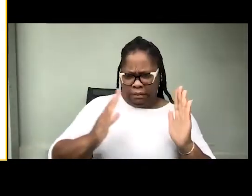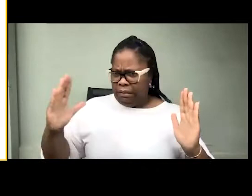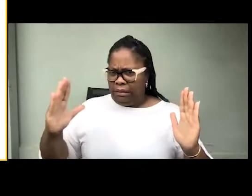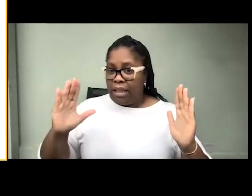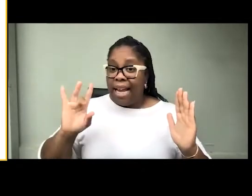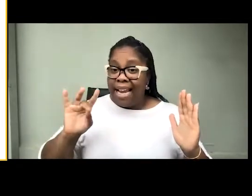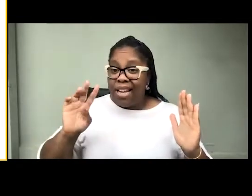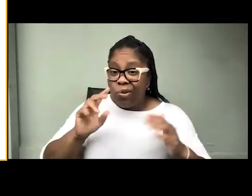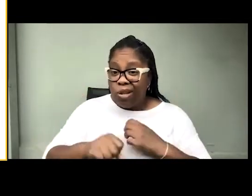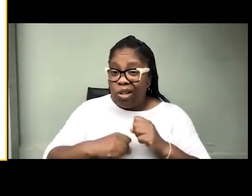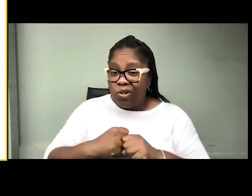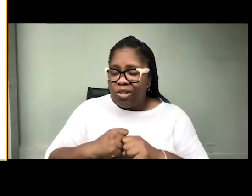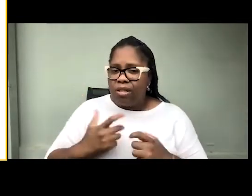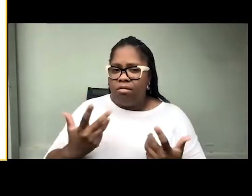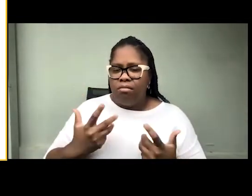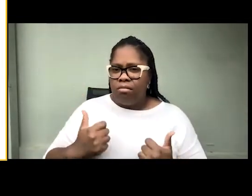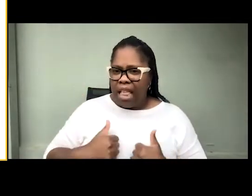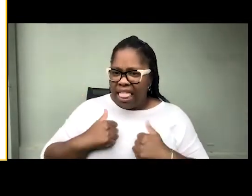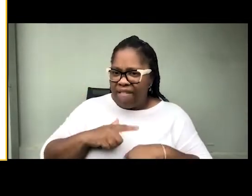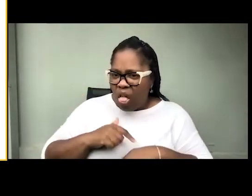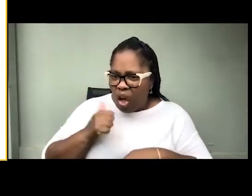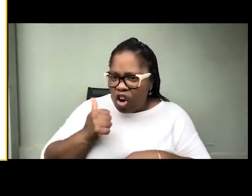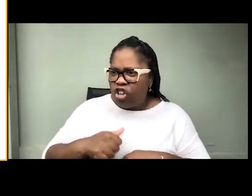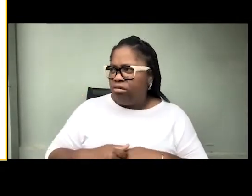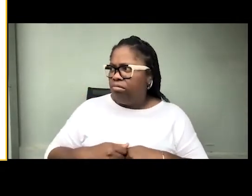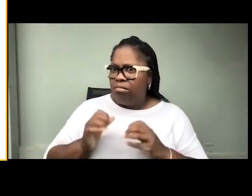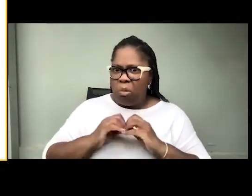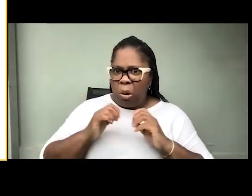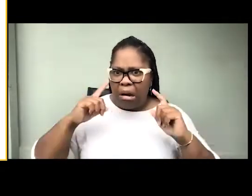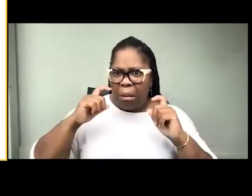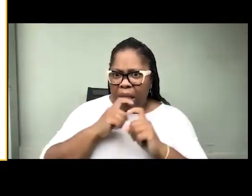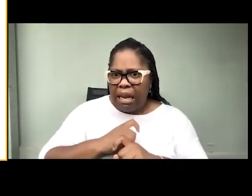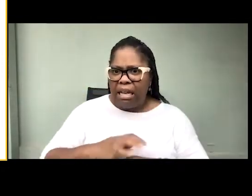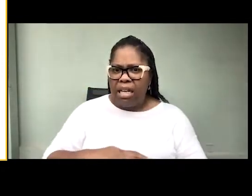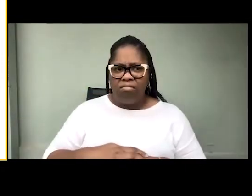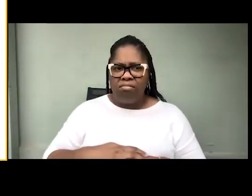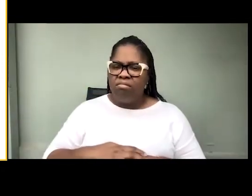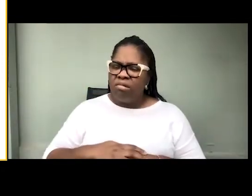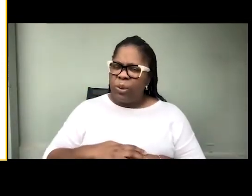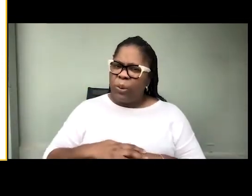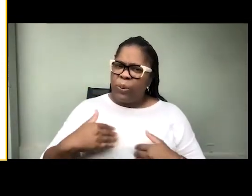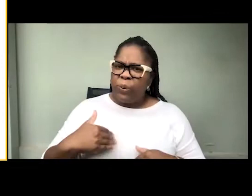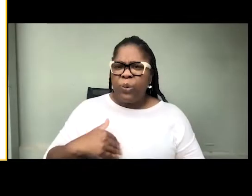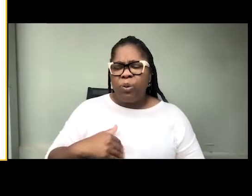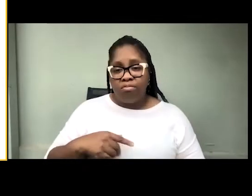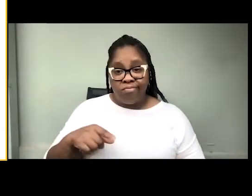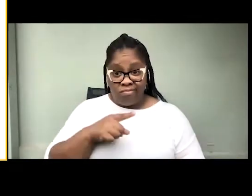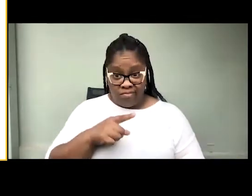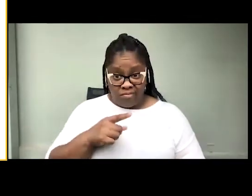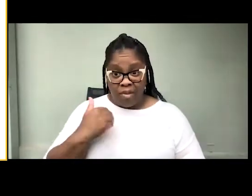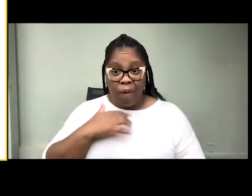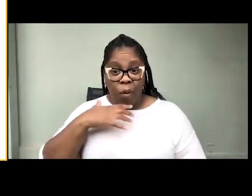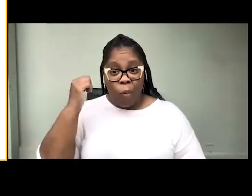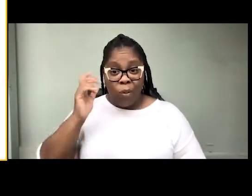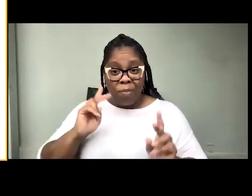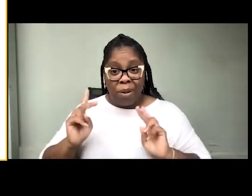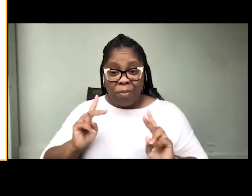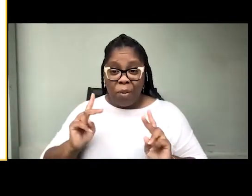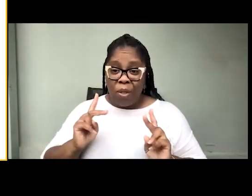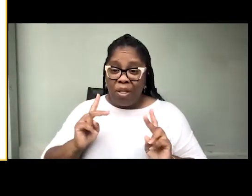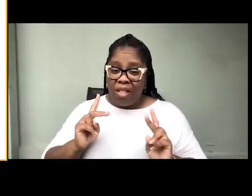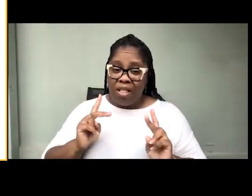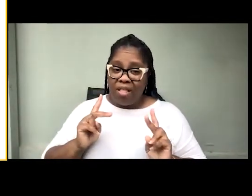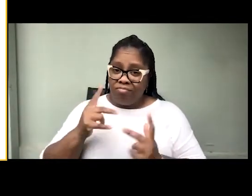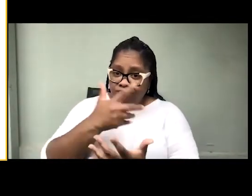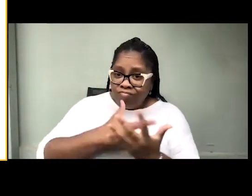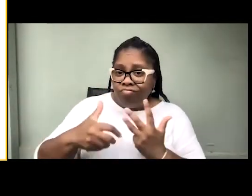think about our own lives and what aging means to us. We all have older adults in our lives. So as I talk about the plan, just think